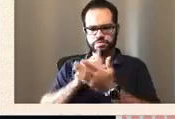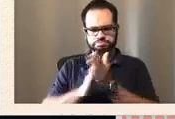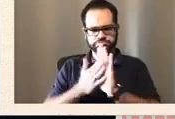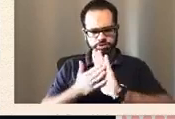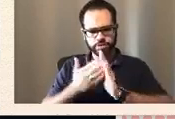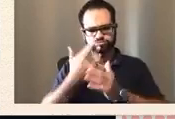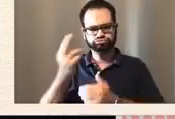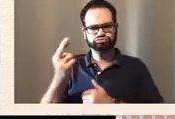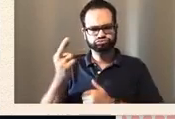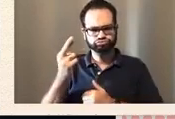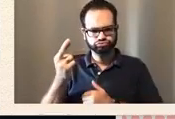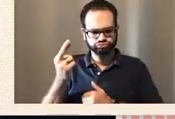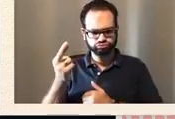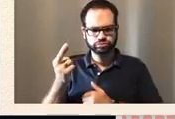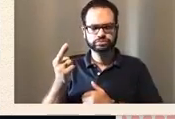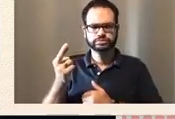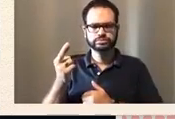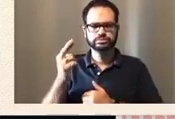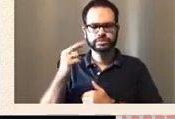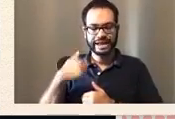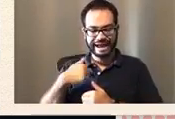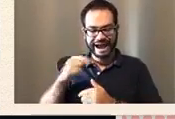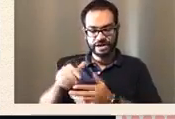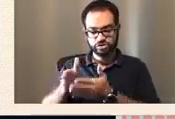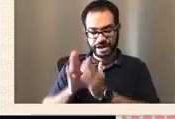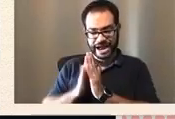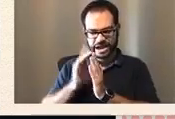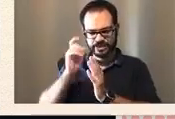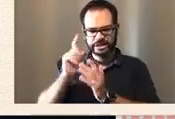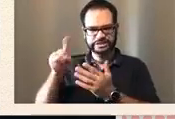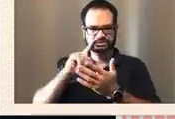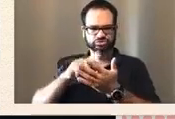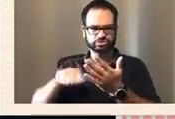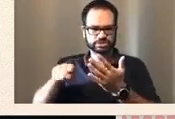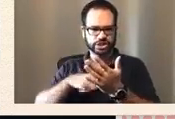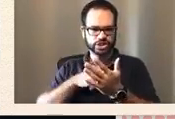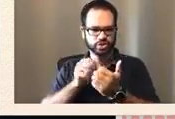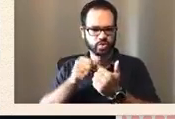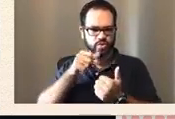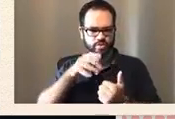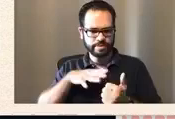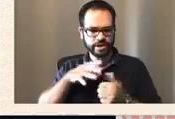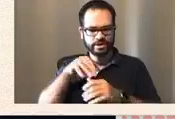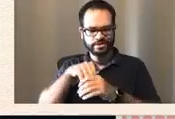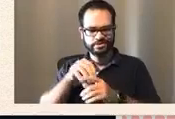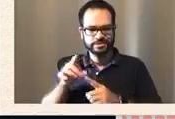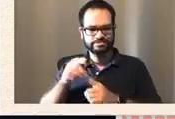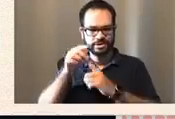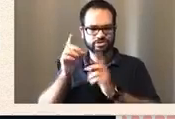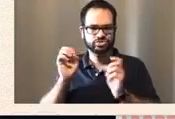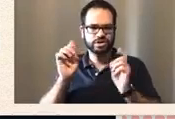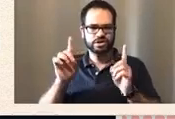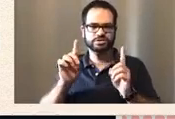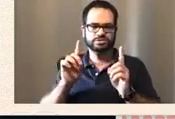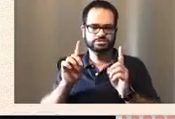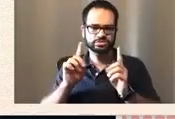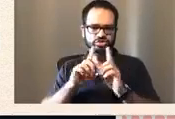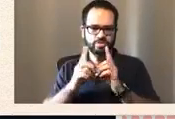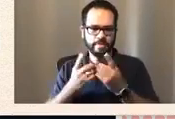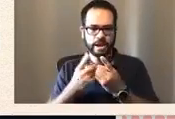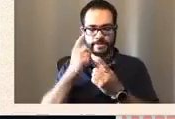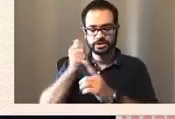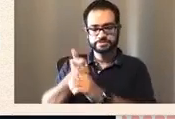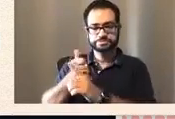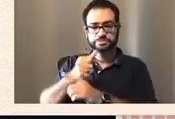school because of the sexism in the special education department. Because as a female, the teacher was